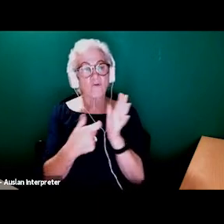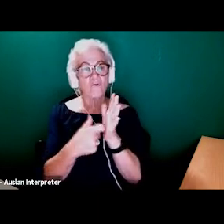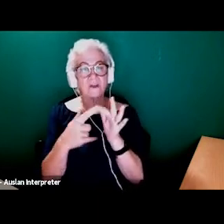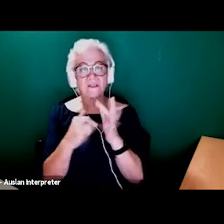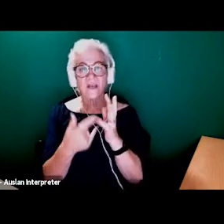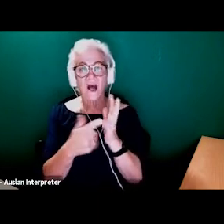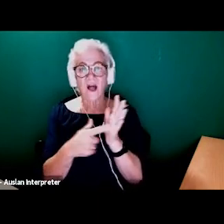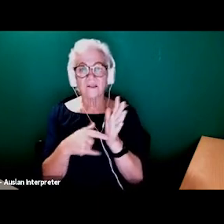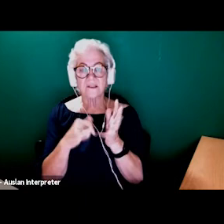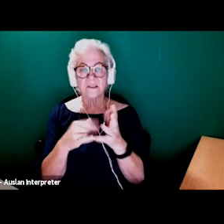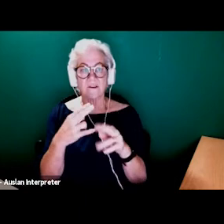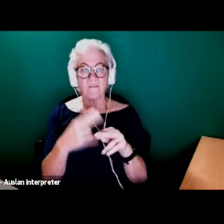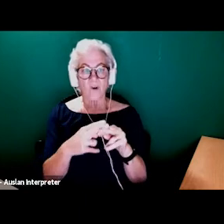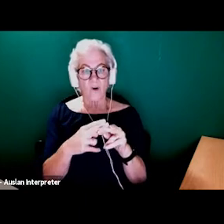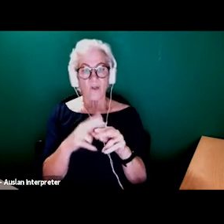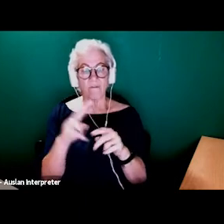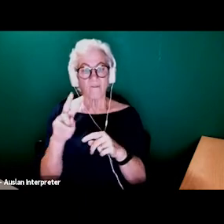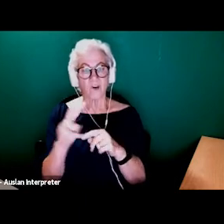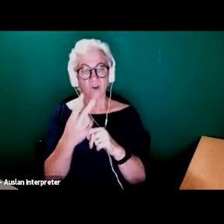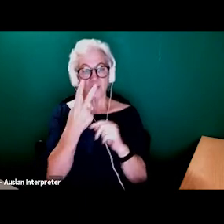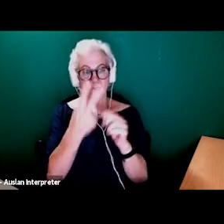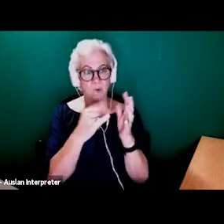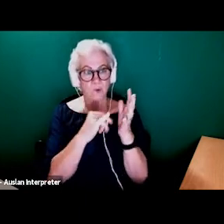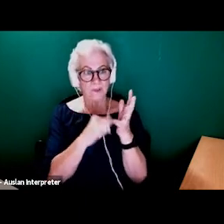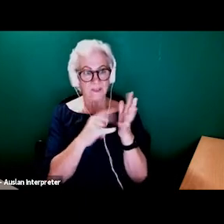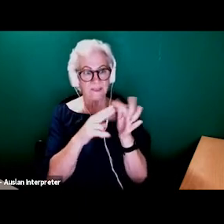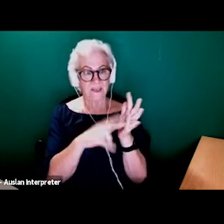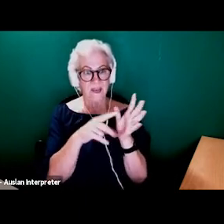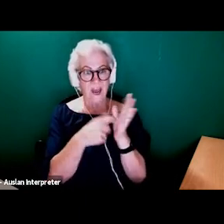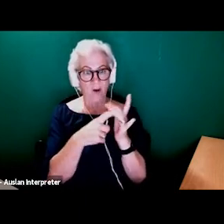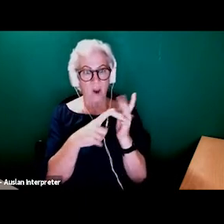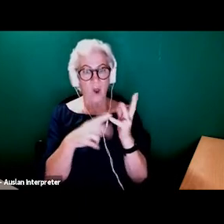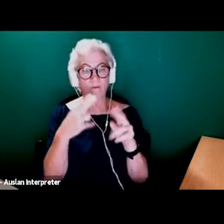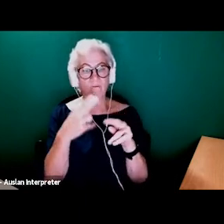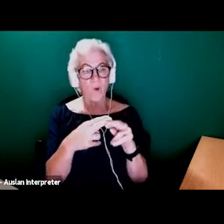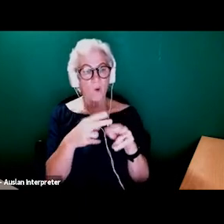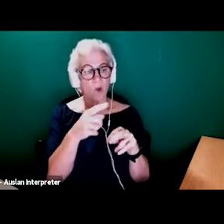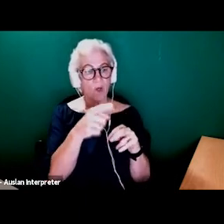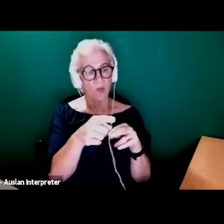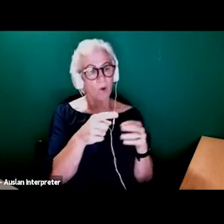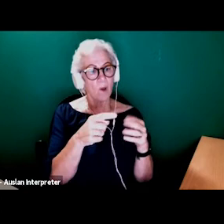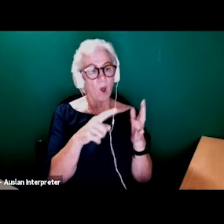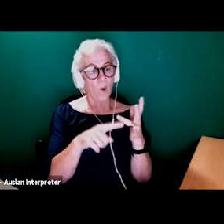for our two first scenarios, the impact of the OAT program. So you can see here that over